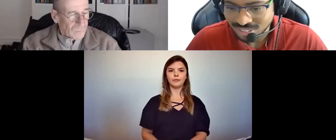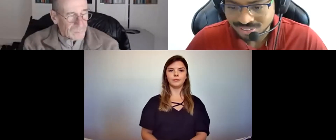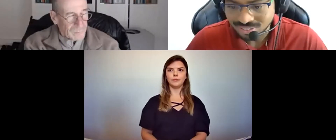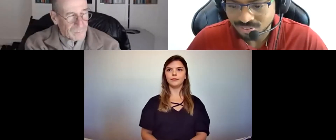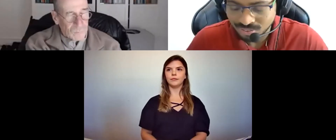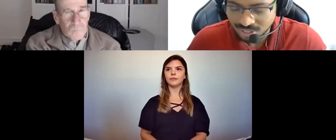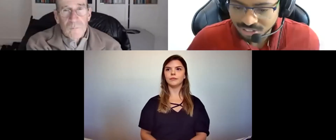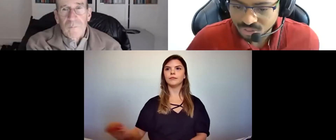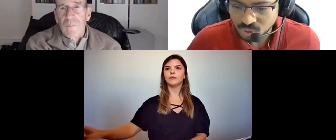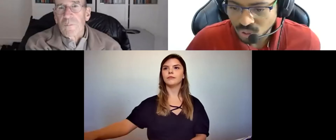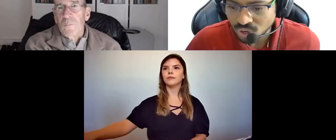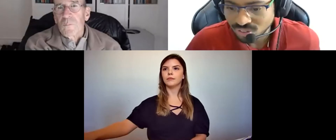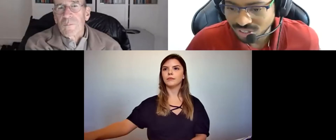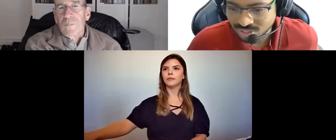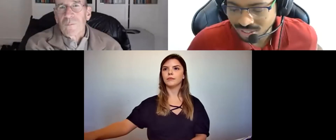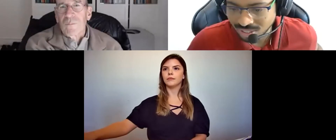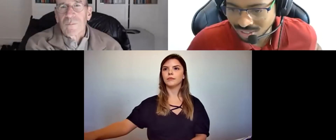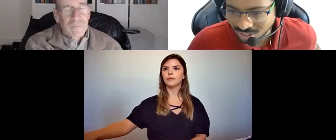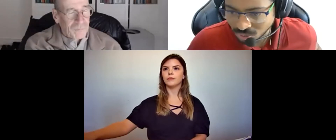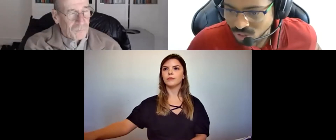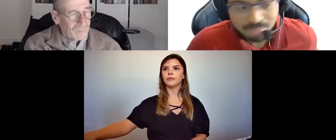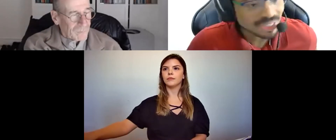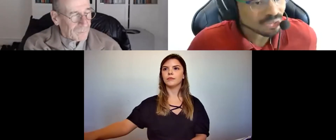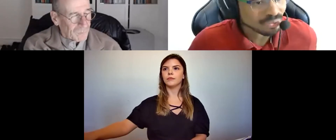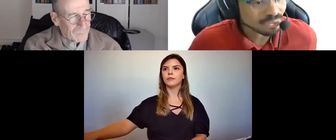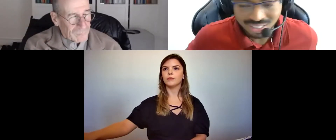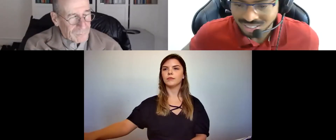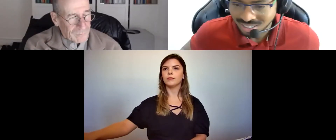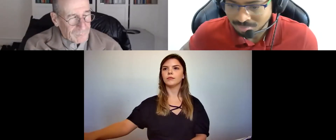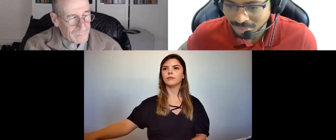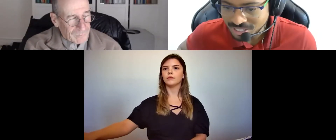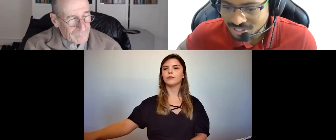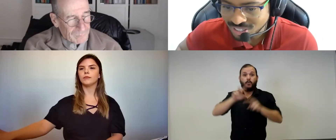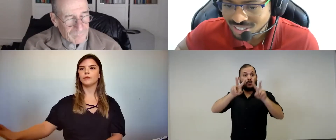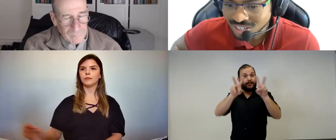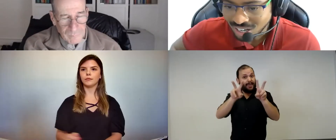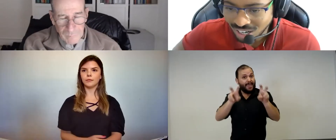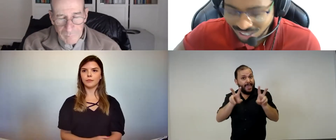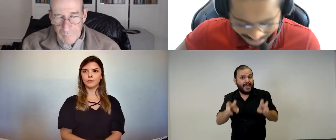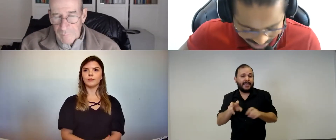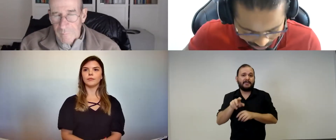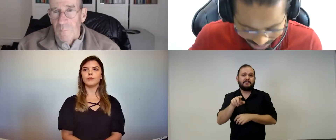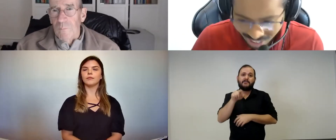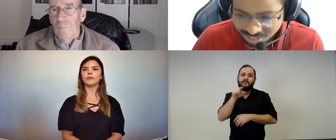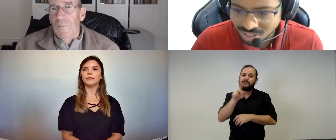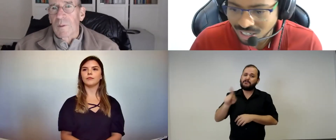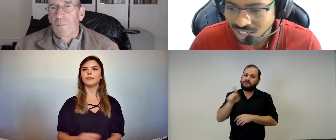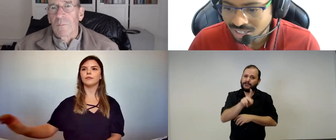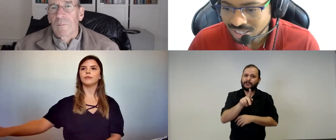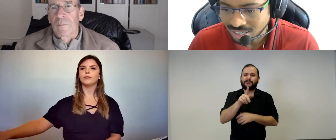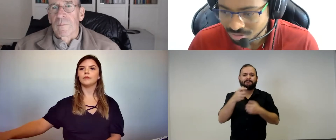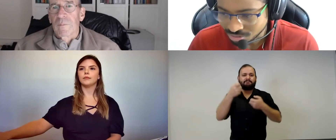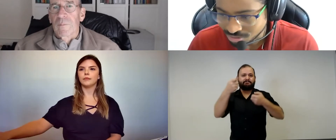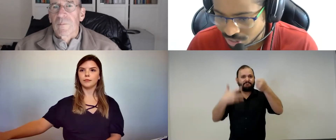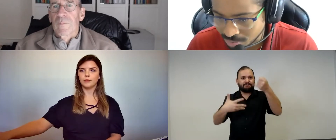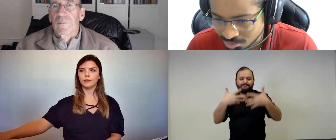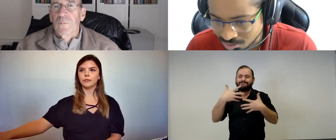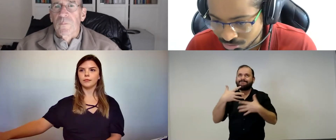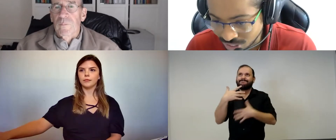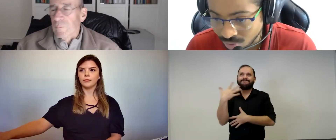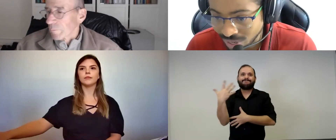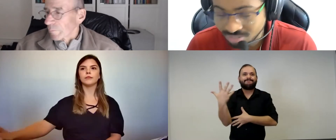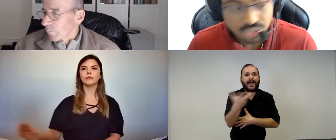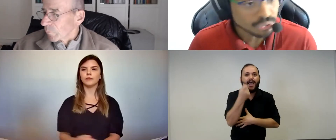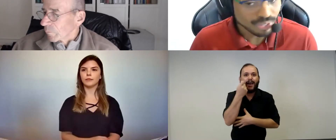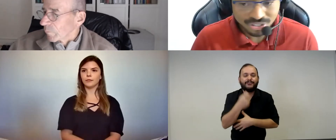that they loved your talk, that your topics were amazing. And we have,